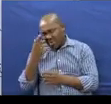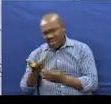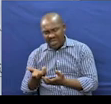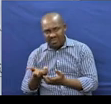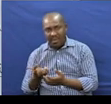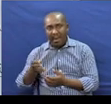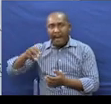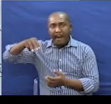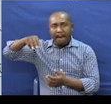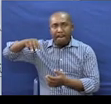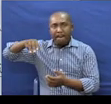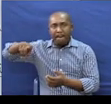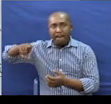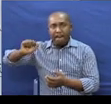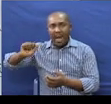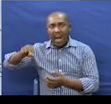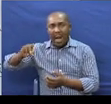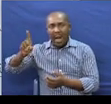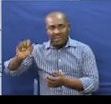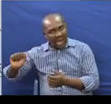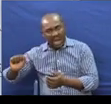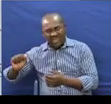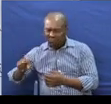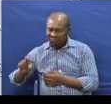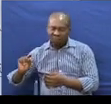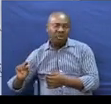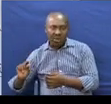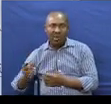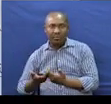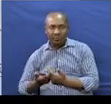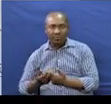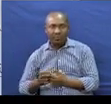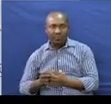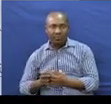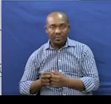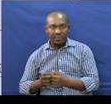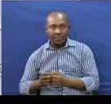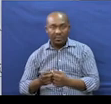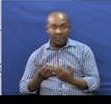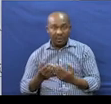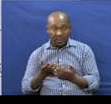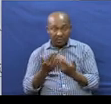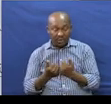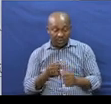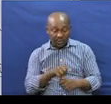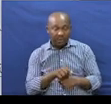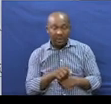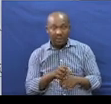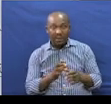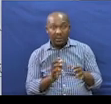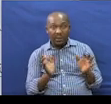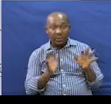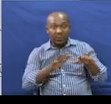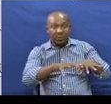their soil is not good. They are highly characterized by having a waterlogged soil. It is highly dominated by